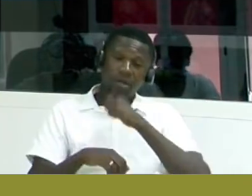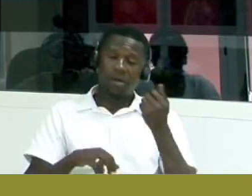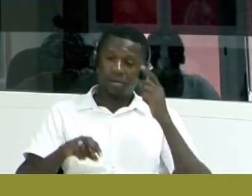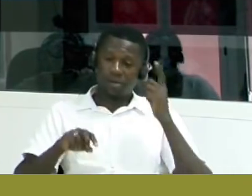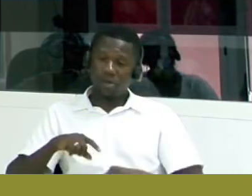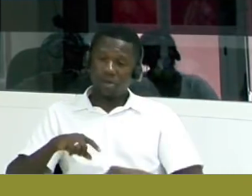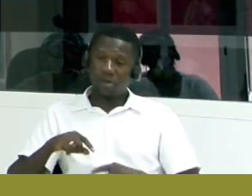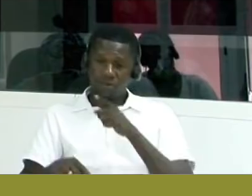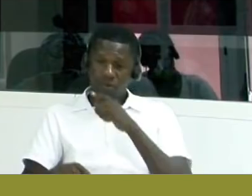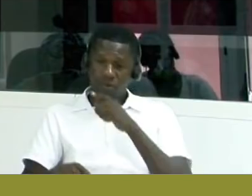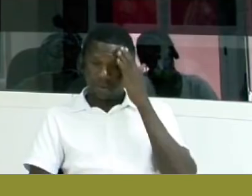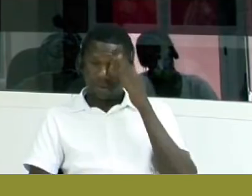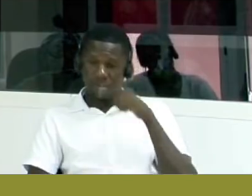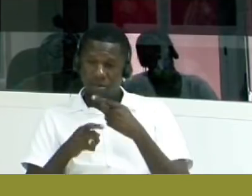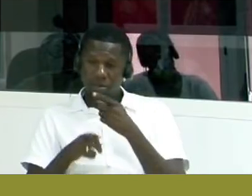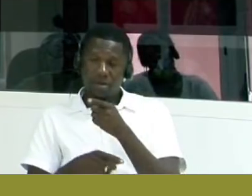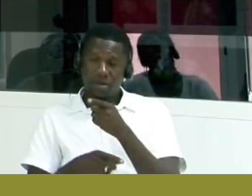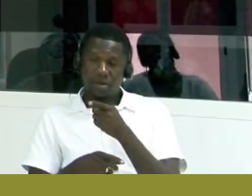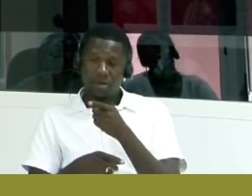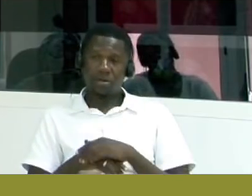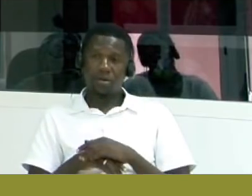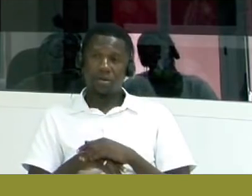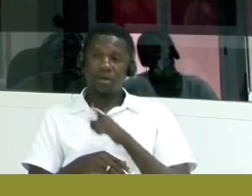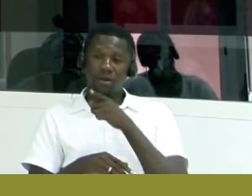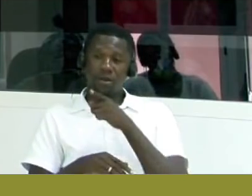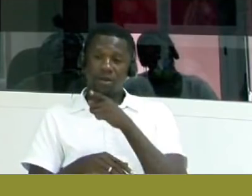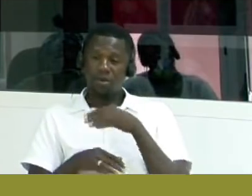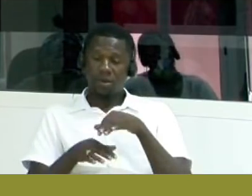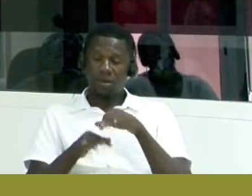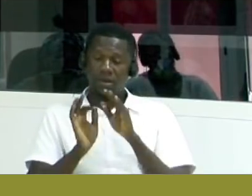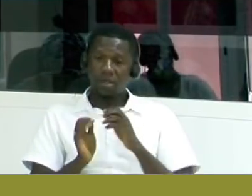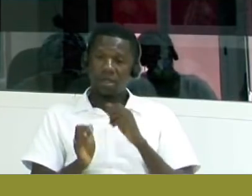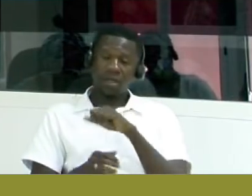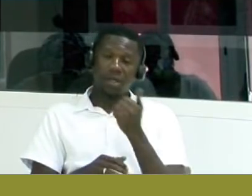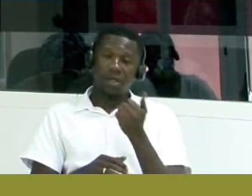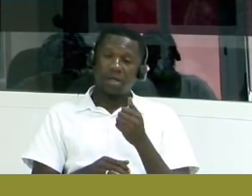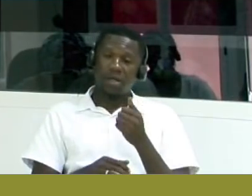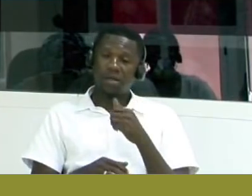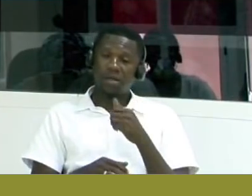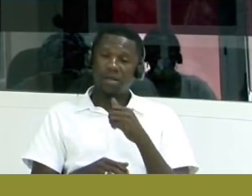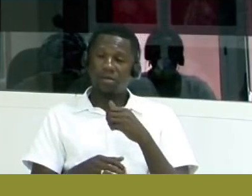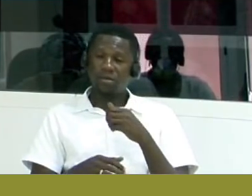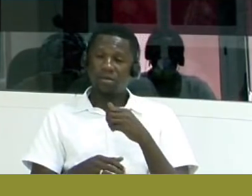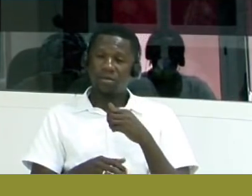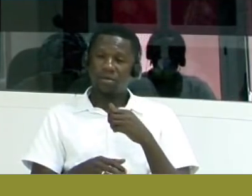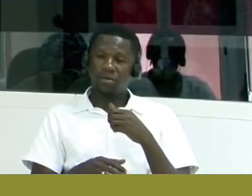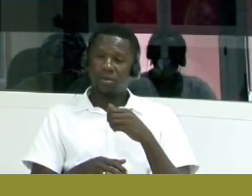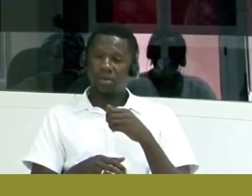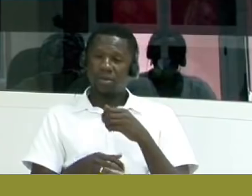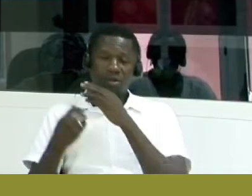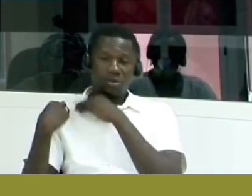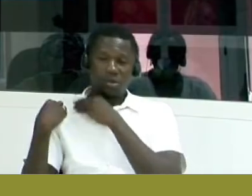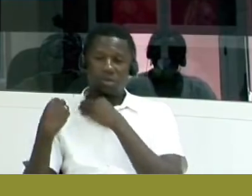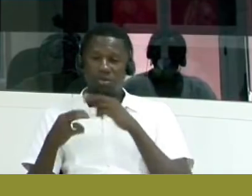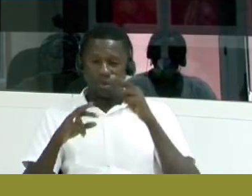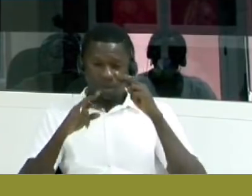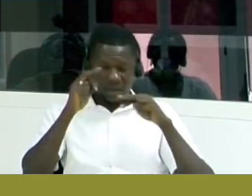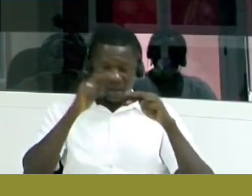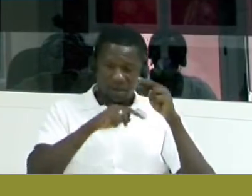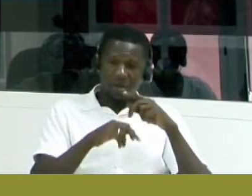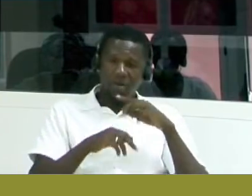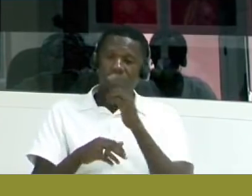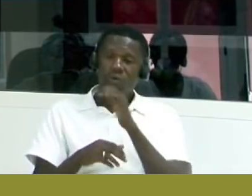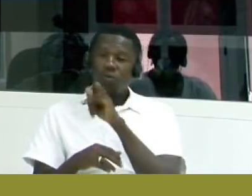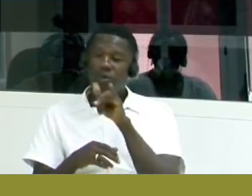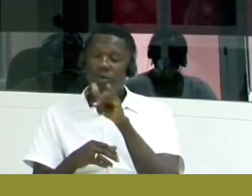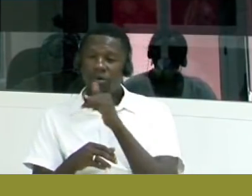It is true. Did you take any effort to determine which of your forces may have committed